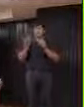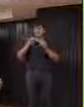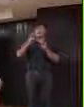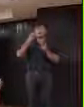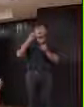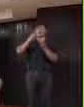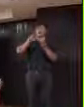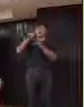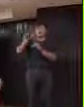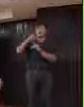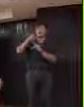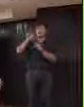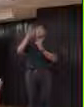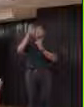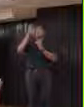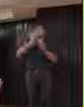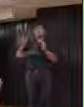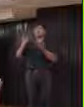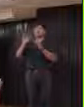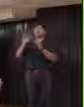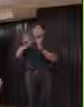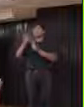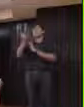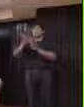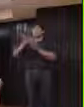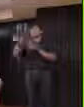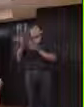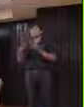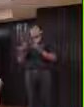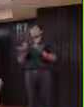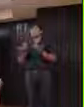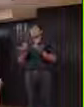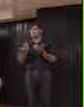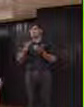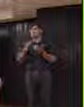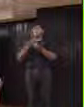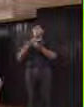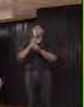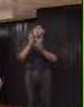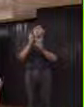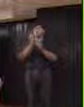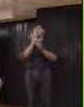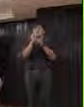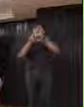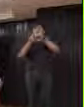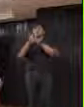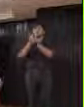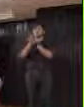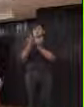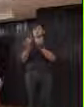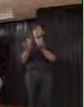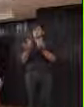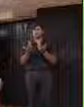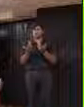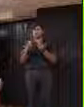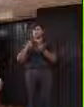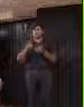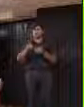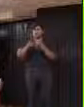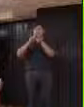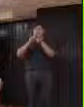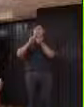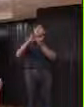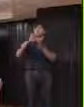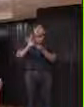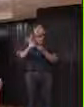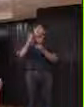another state somewhere else in the country, because now this is, and make it a union territory. And I think that's the question which